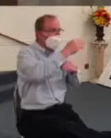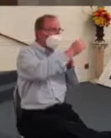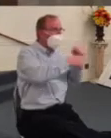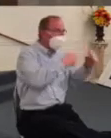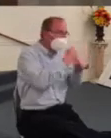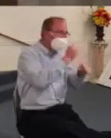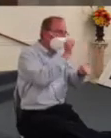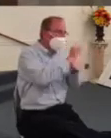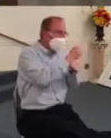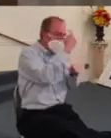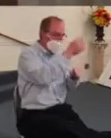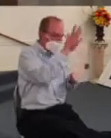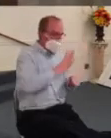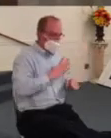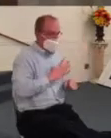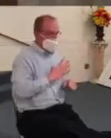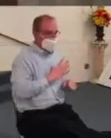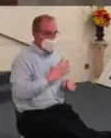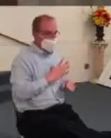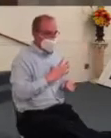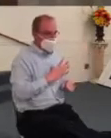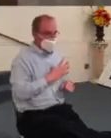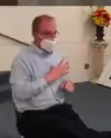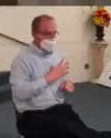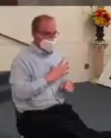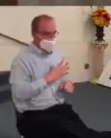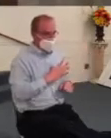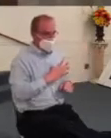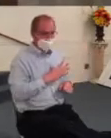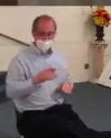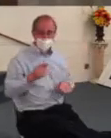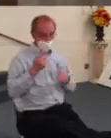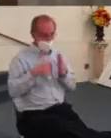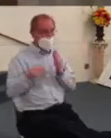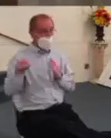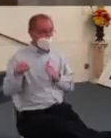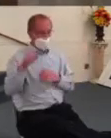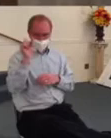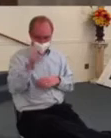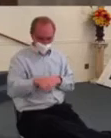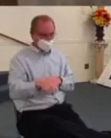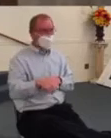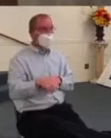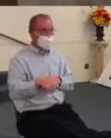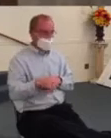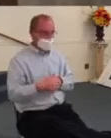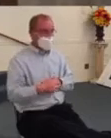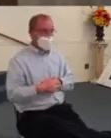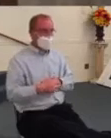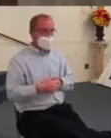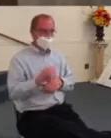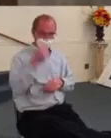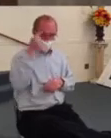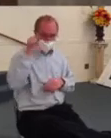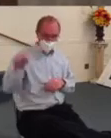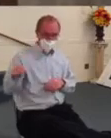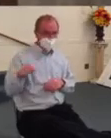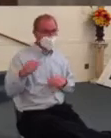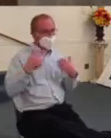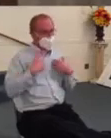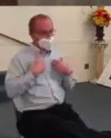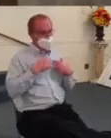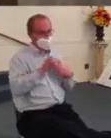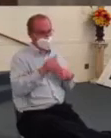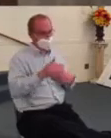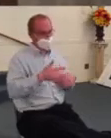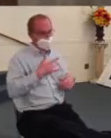it cost her. Yes, it cost her. But I think she must have had the same sentiment as David. I won't do anything